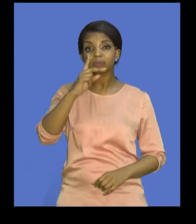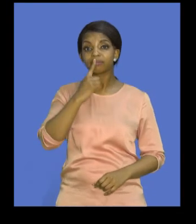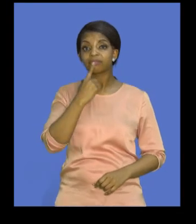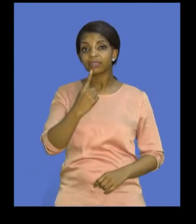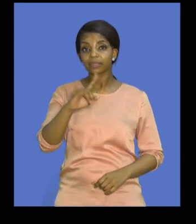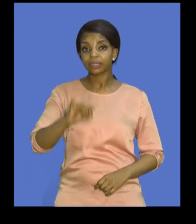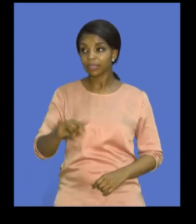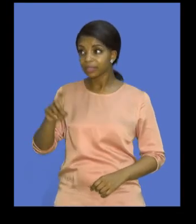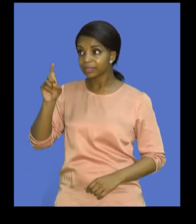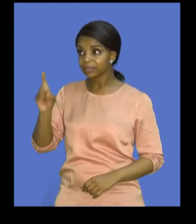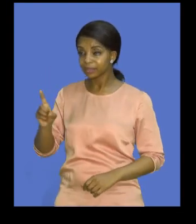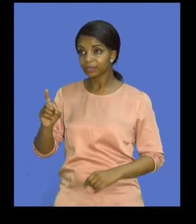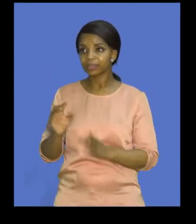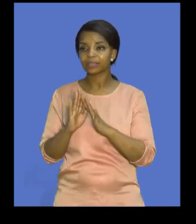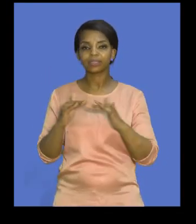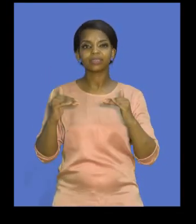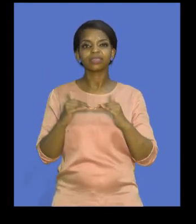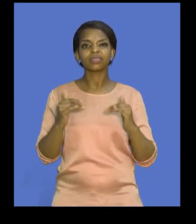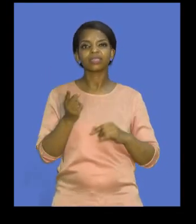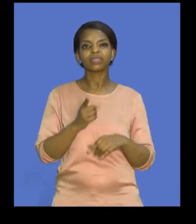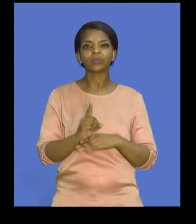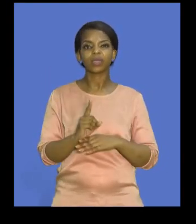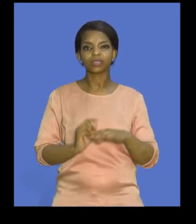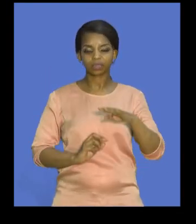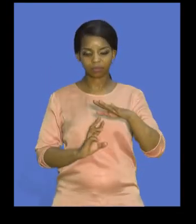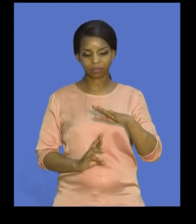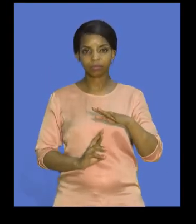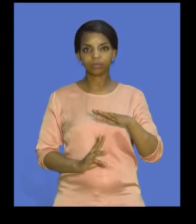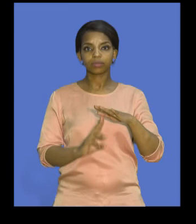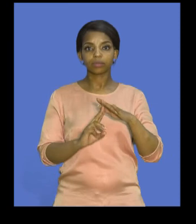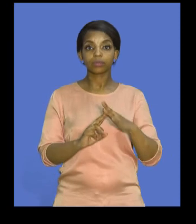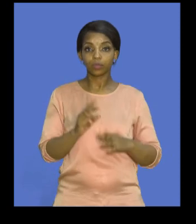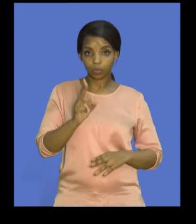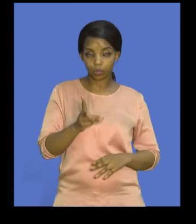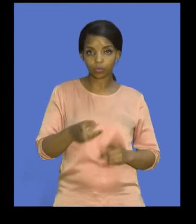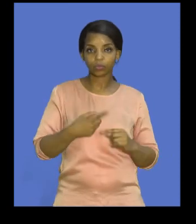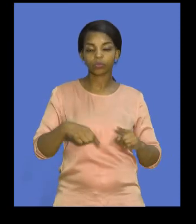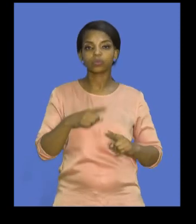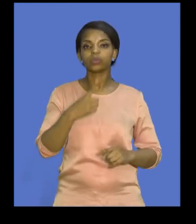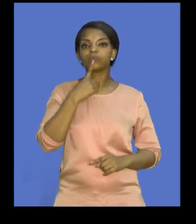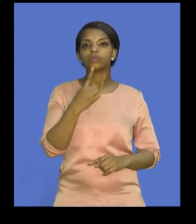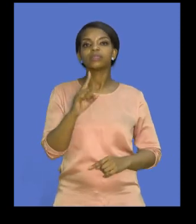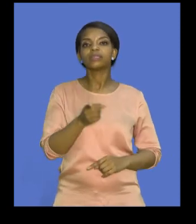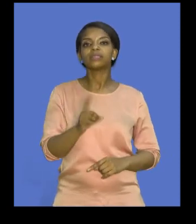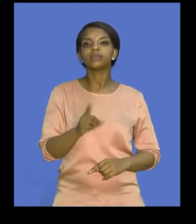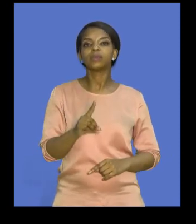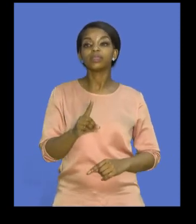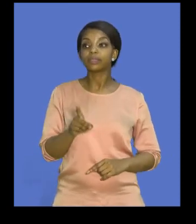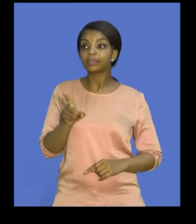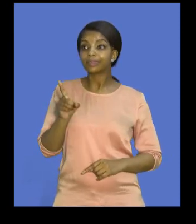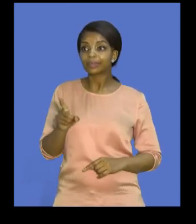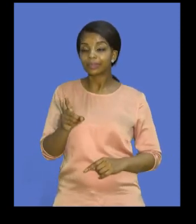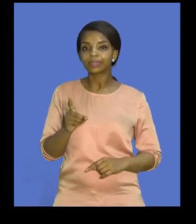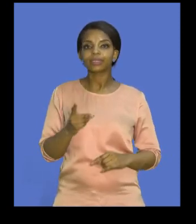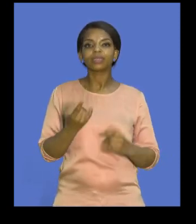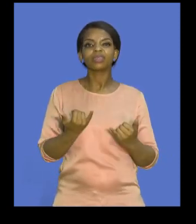the square of the distance, okay, we are also saying that at the same time, the magnitude of the electrostatic force is directly